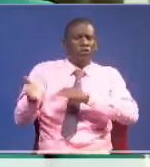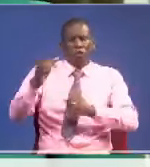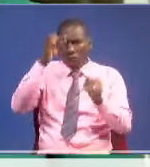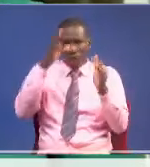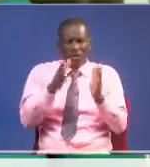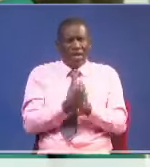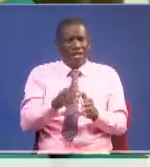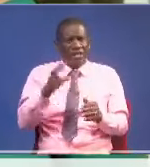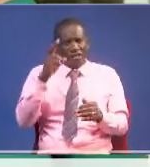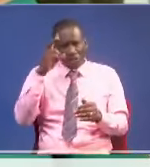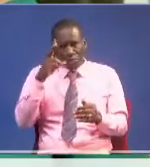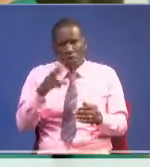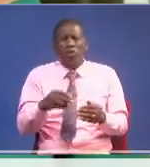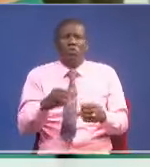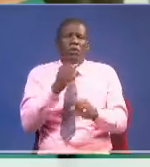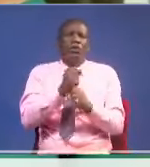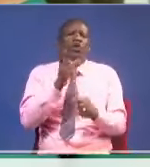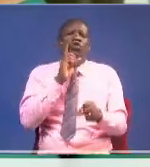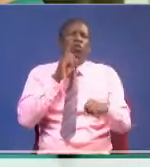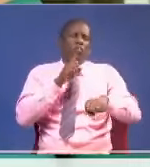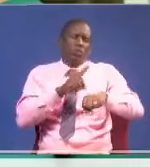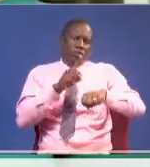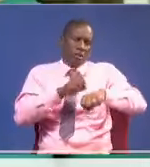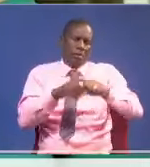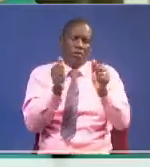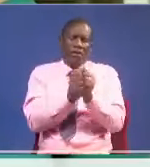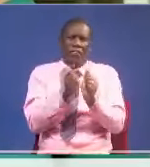governor as well as the accused persons will take place tomorrow at